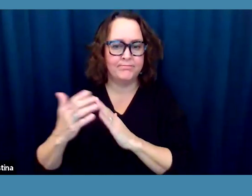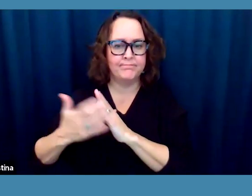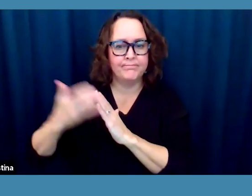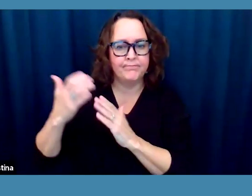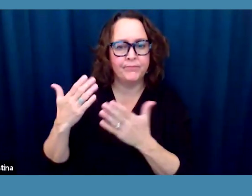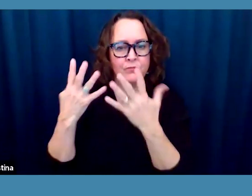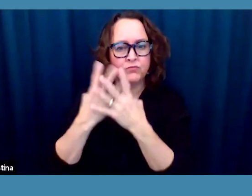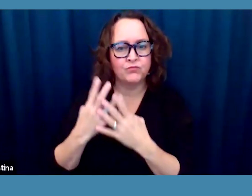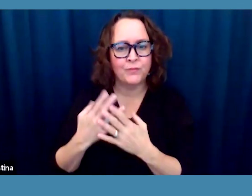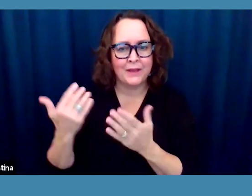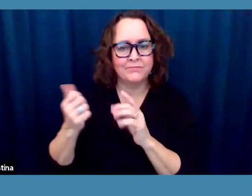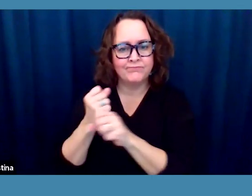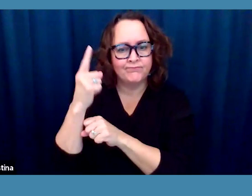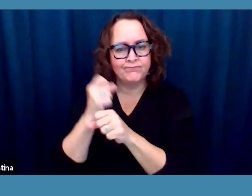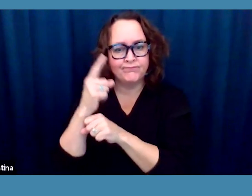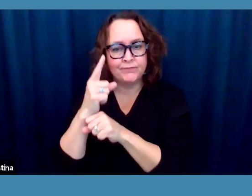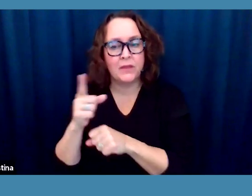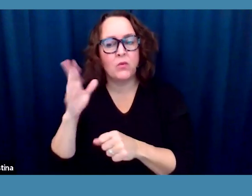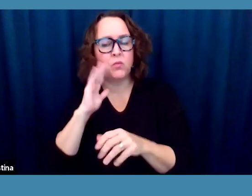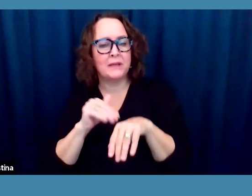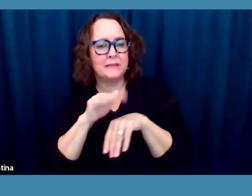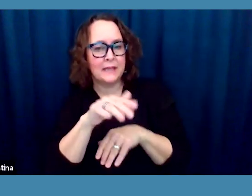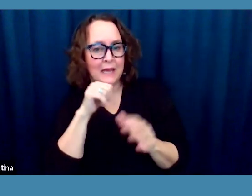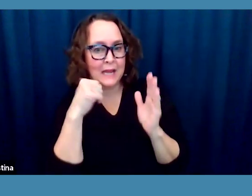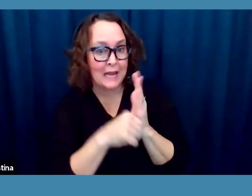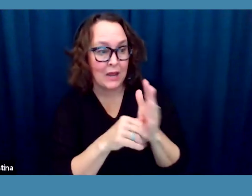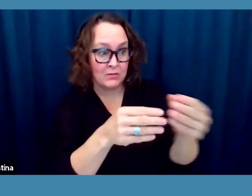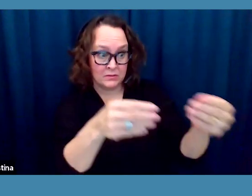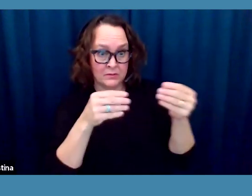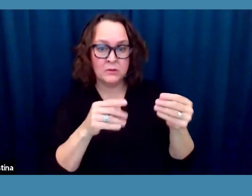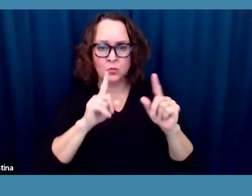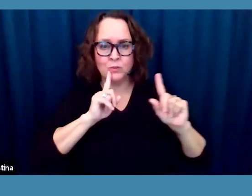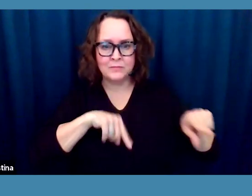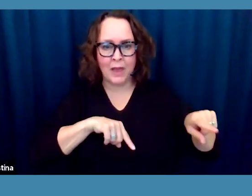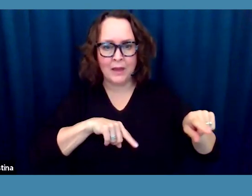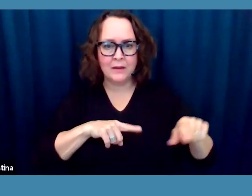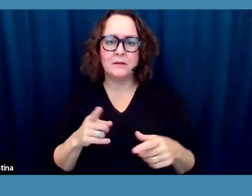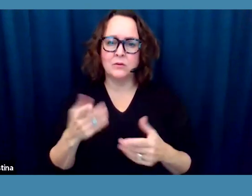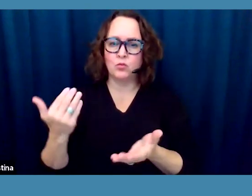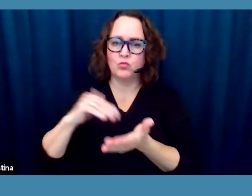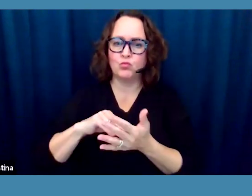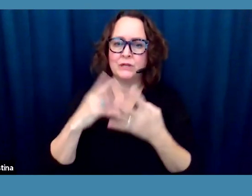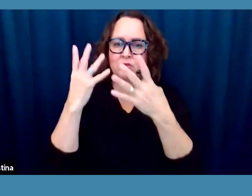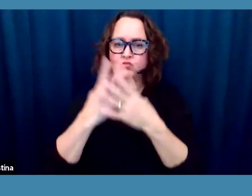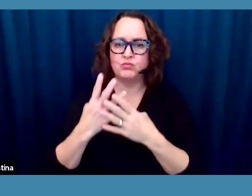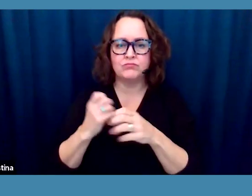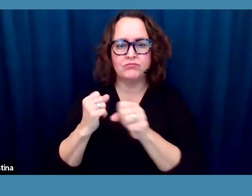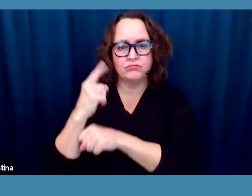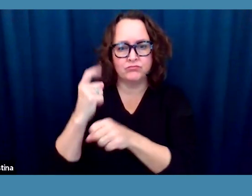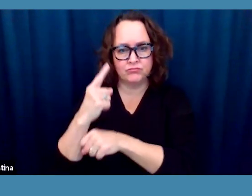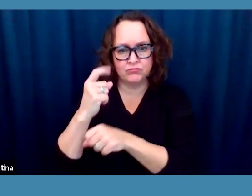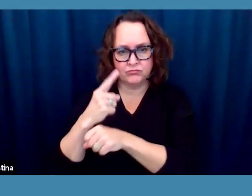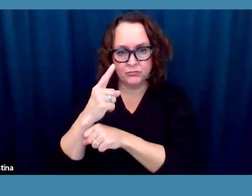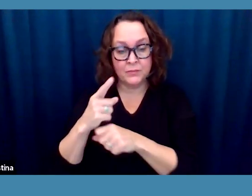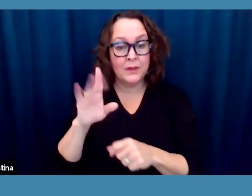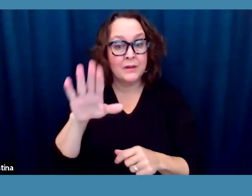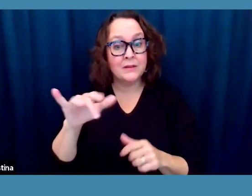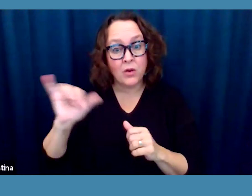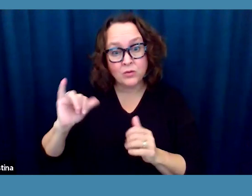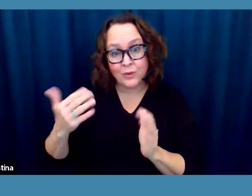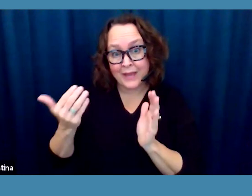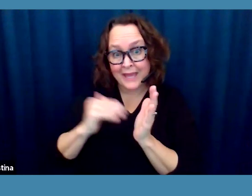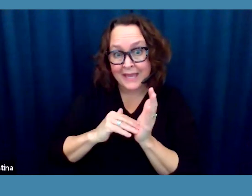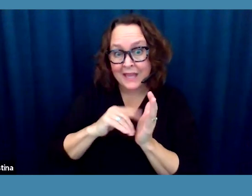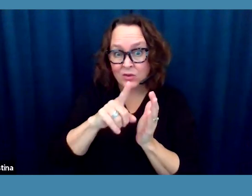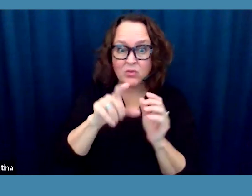expect to hear from them. They'll send you a letter, go ahead and respond to it and get your rescreening each year. But also, again, you can